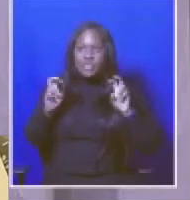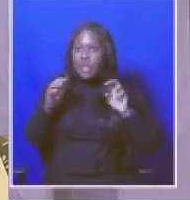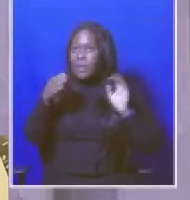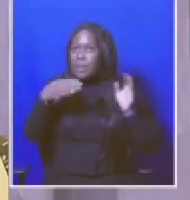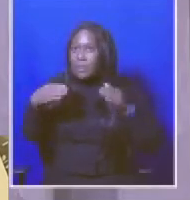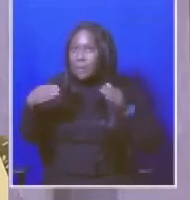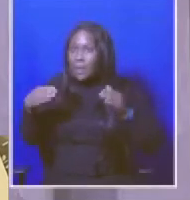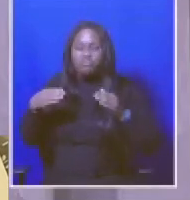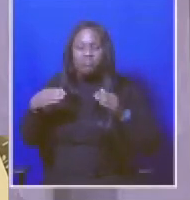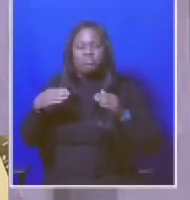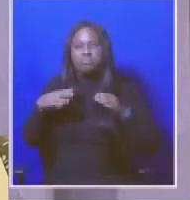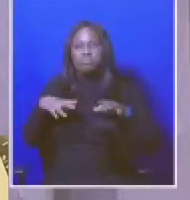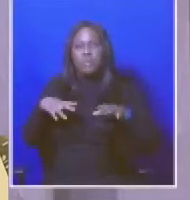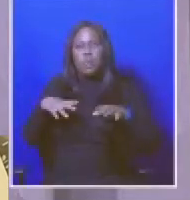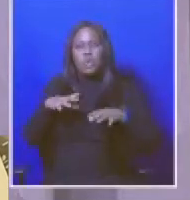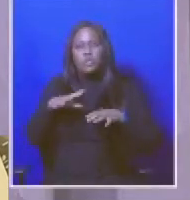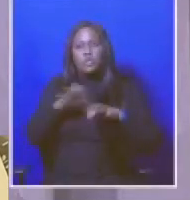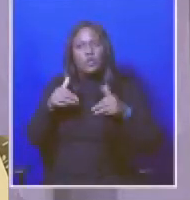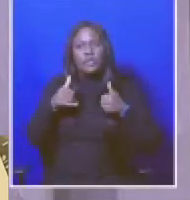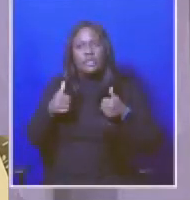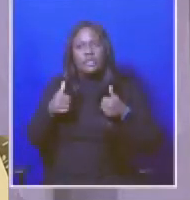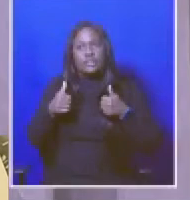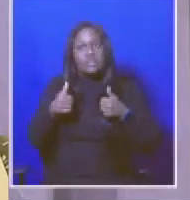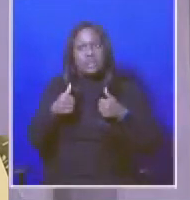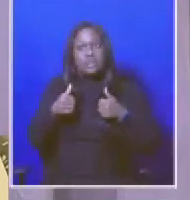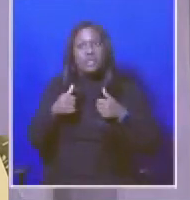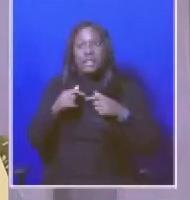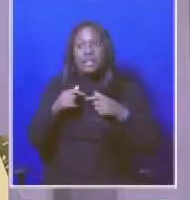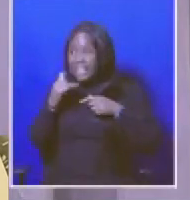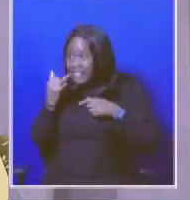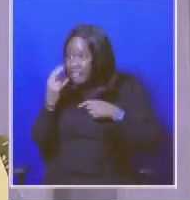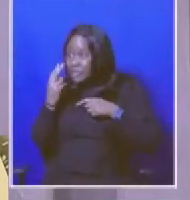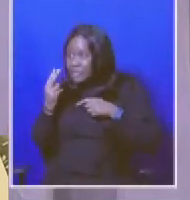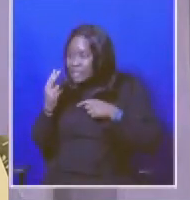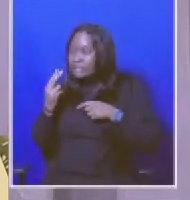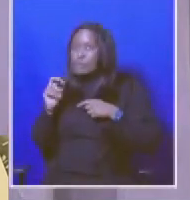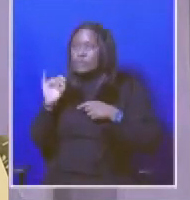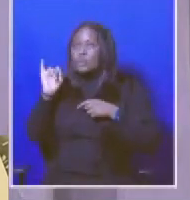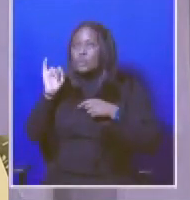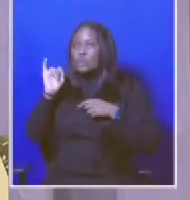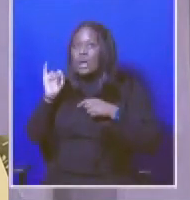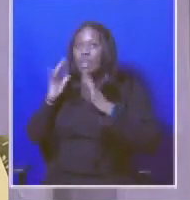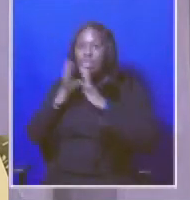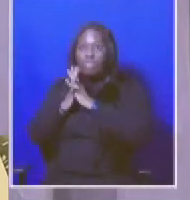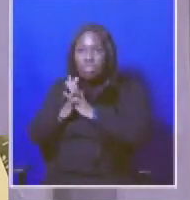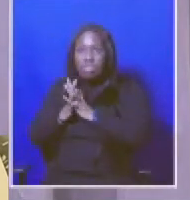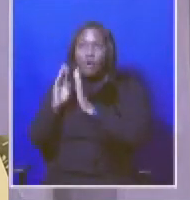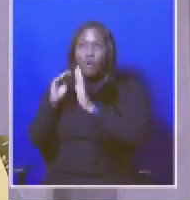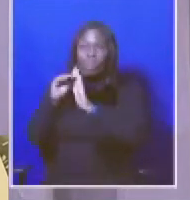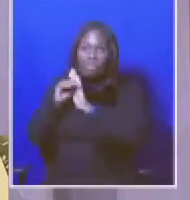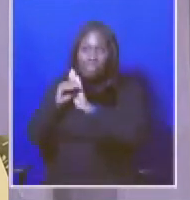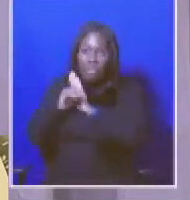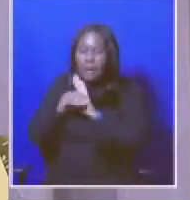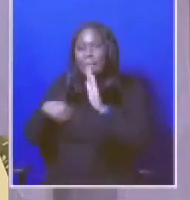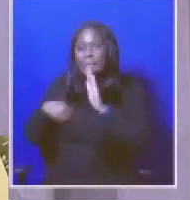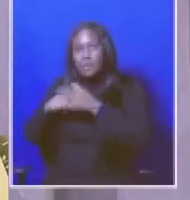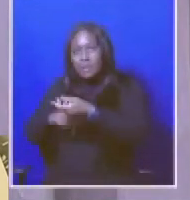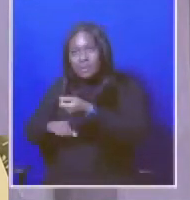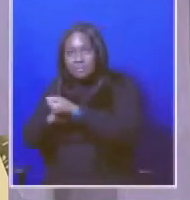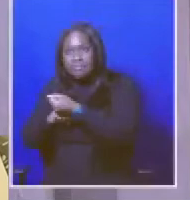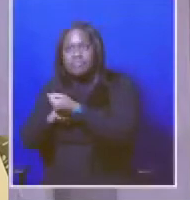we support, we must see improvement. If that is not happening, then we can come with Section 139